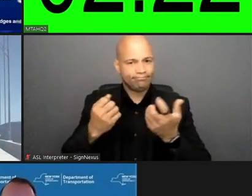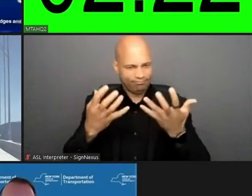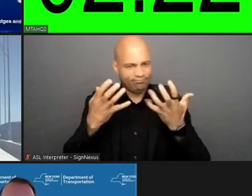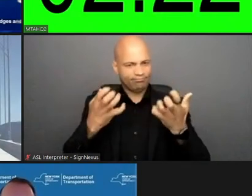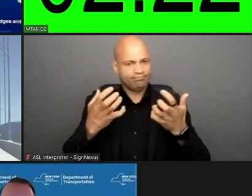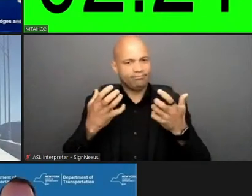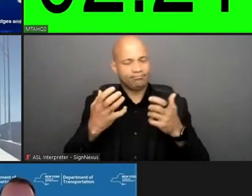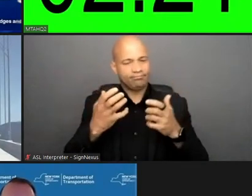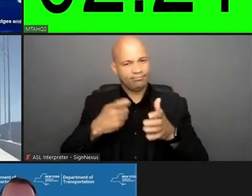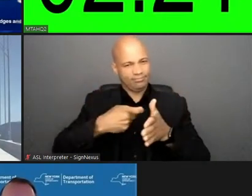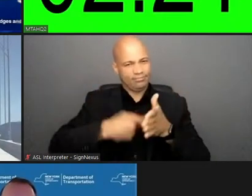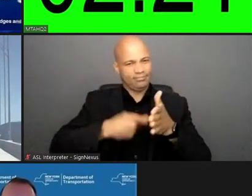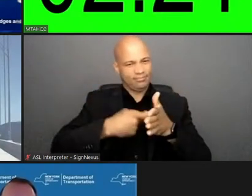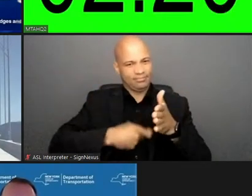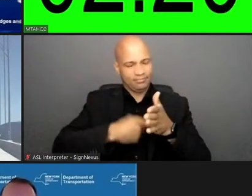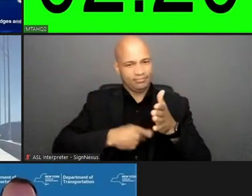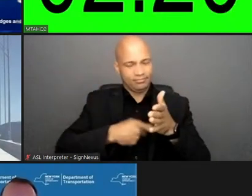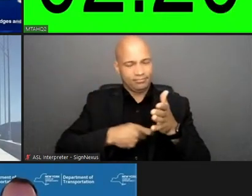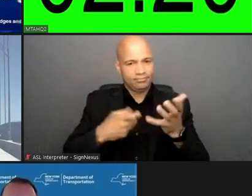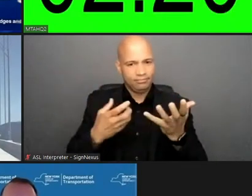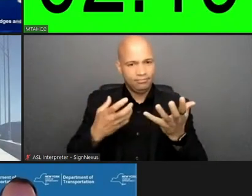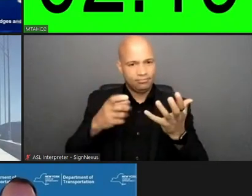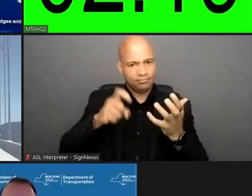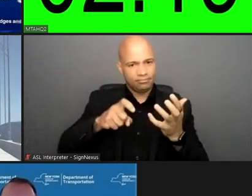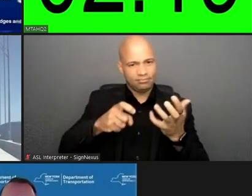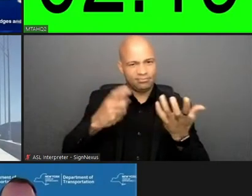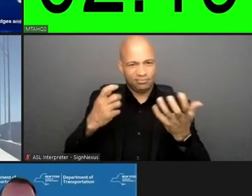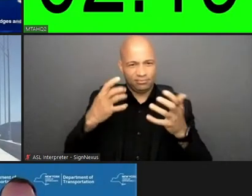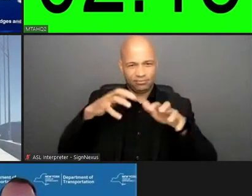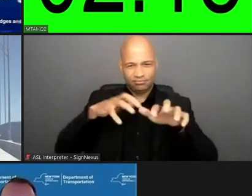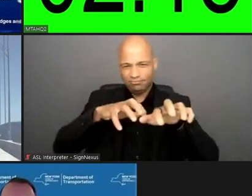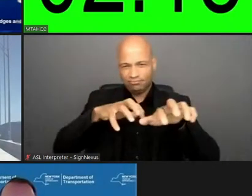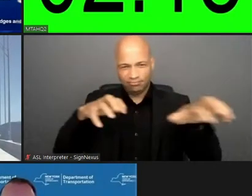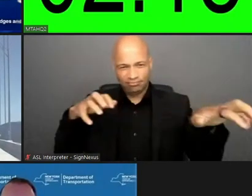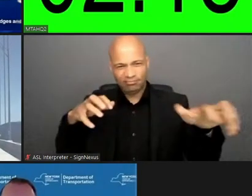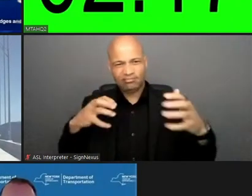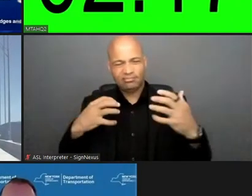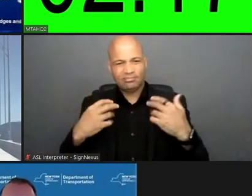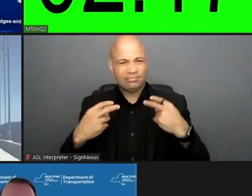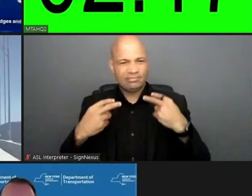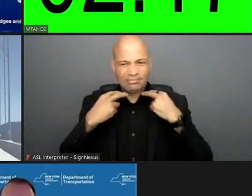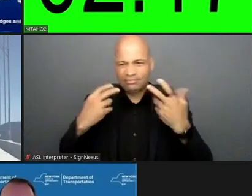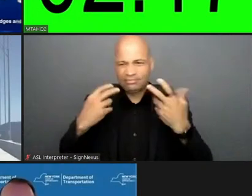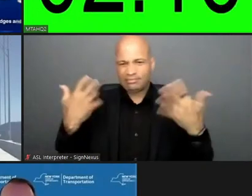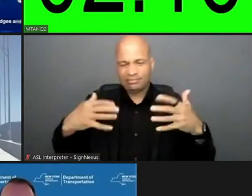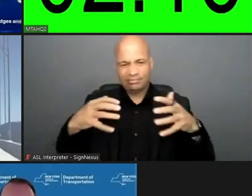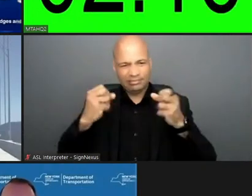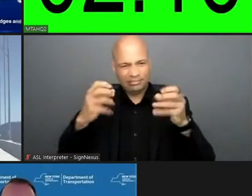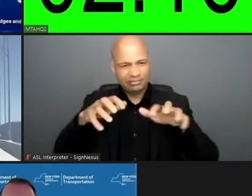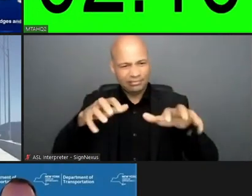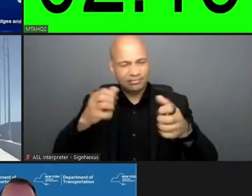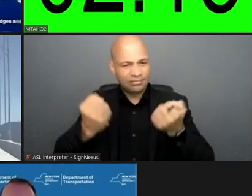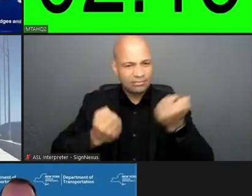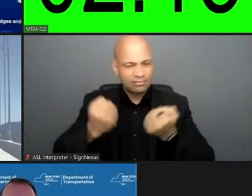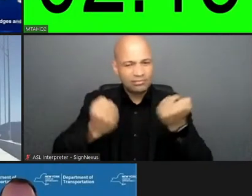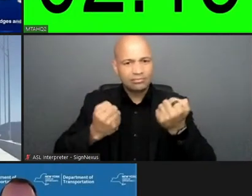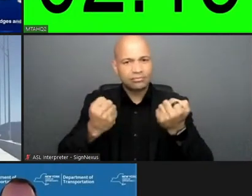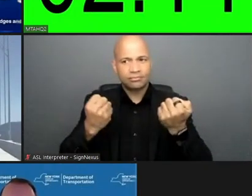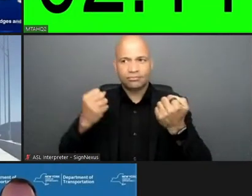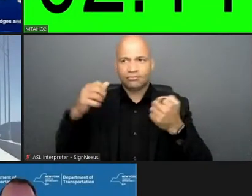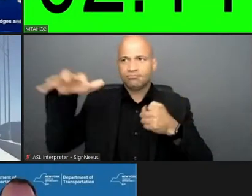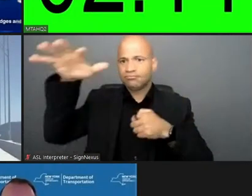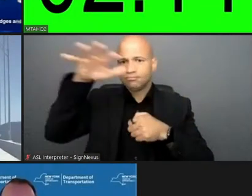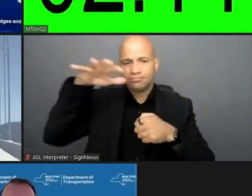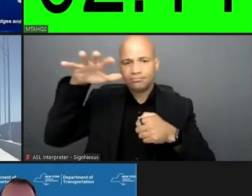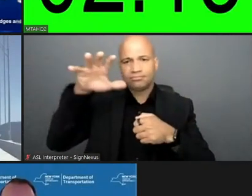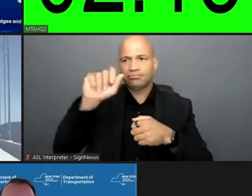safely bike two miles to their school whereas streets and even our sidewalks aren't choked with cars every day I want us to meet our climate goals and to